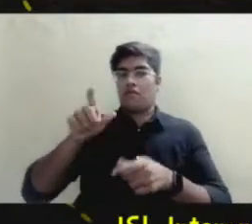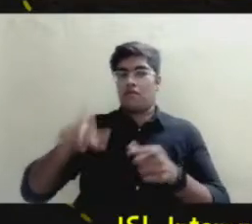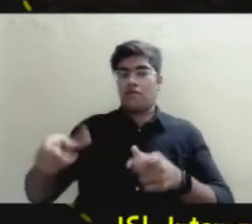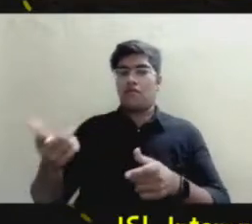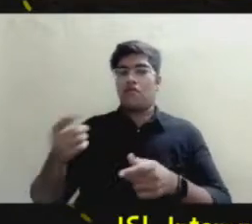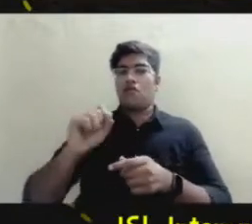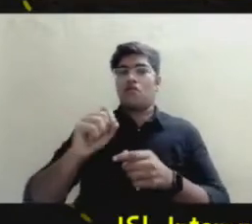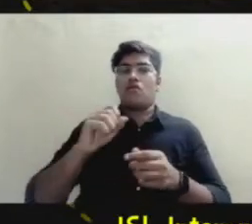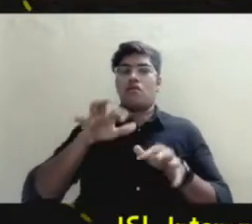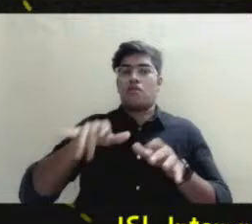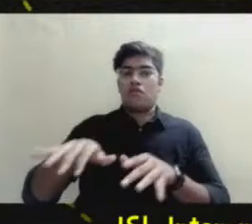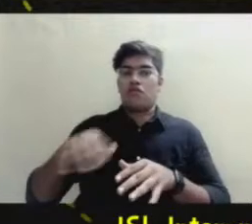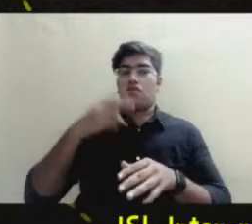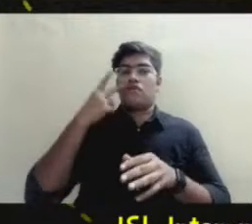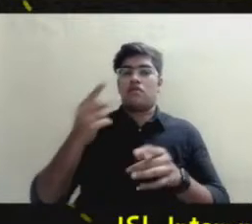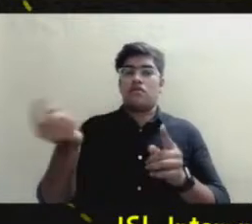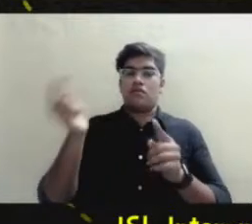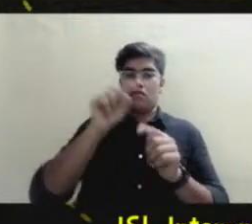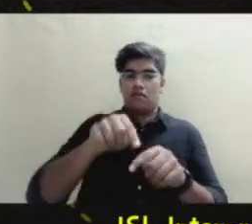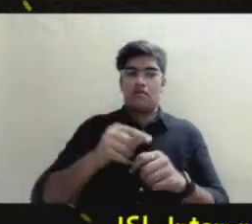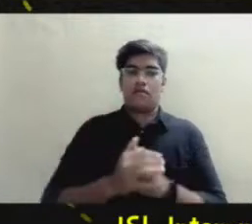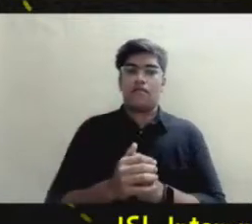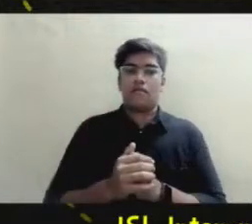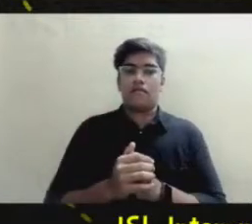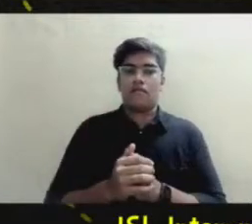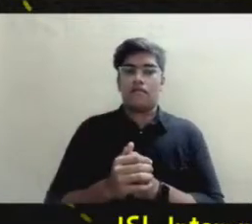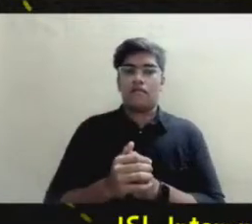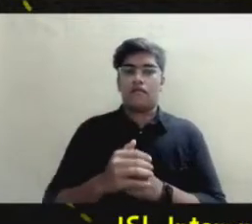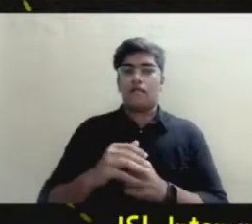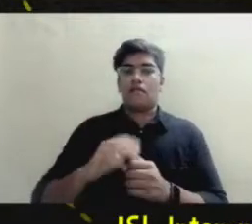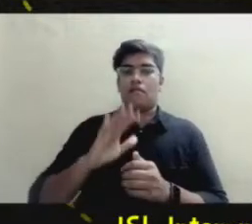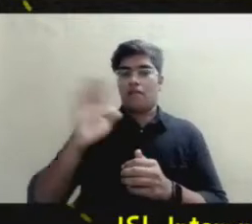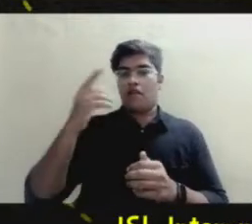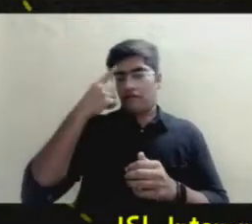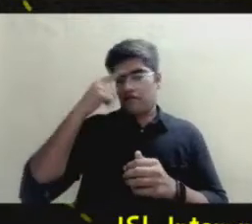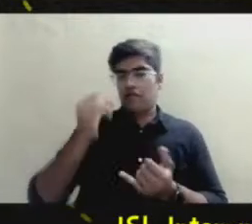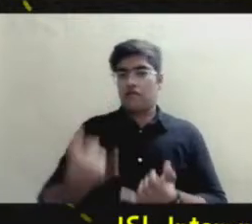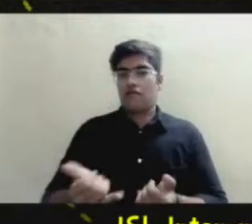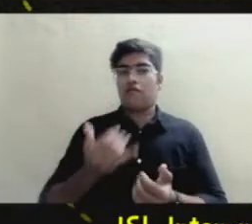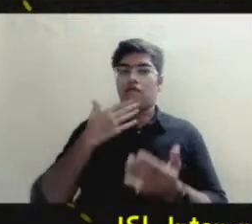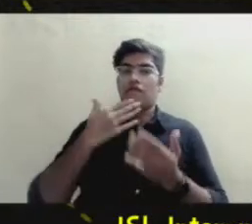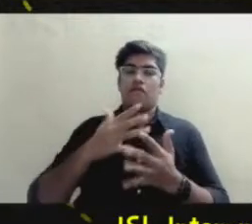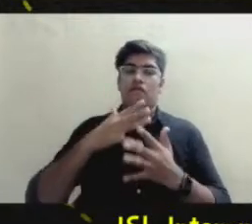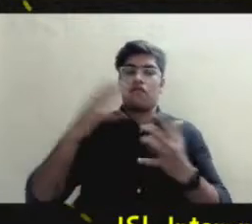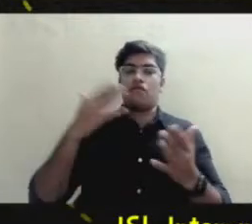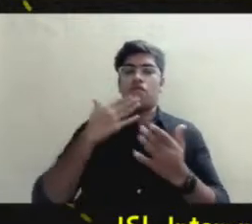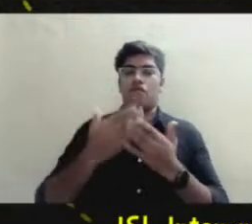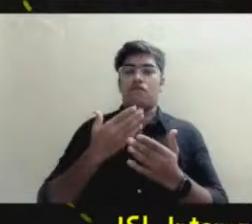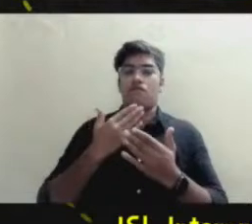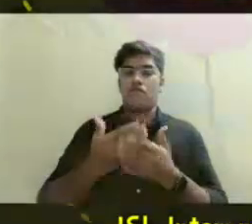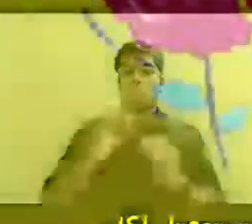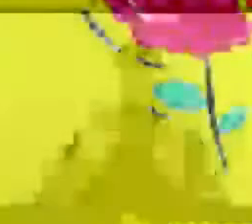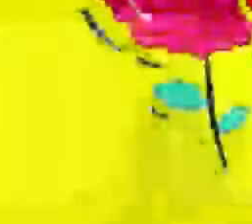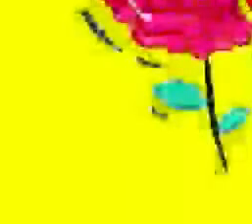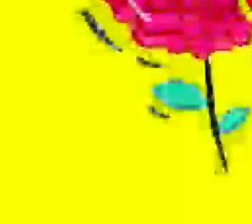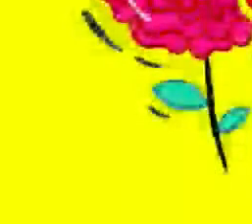So see you there, and goodbye for now. Thank you so much. Thank you, Shubha. Thank you.